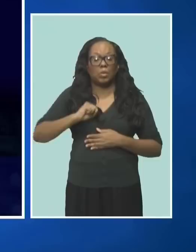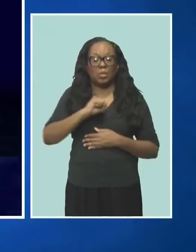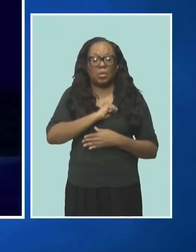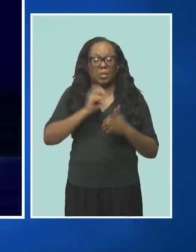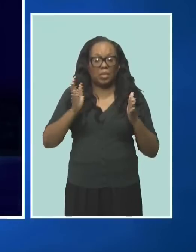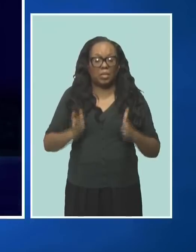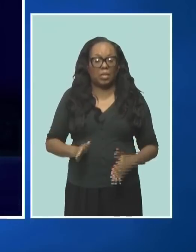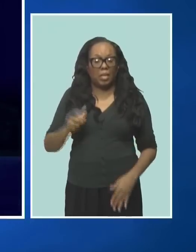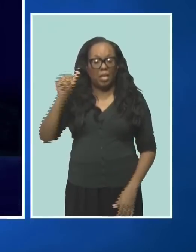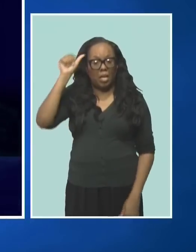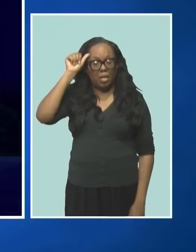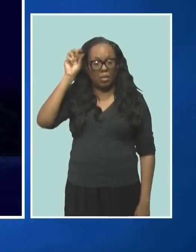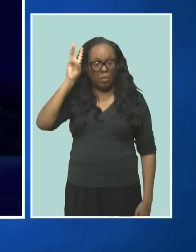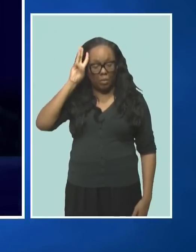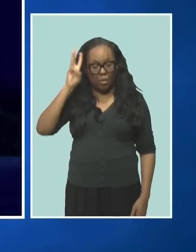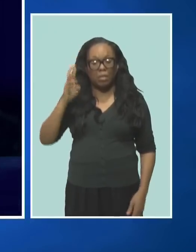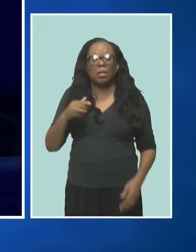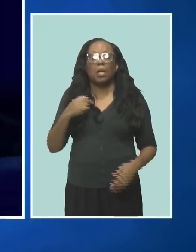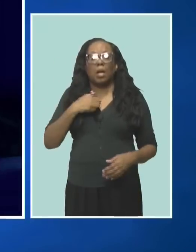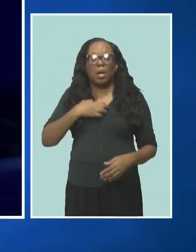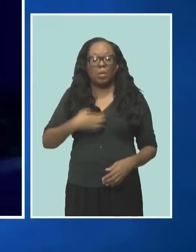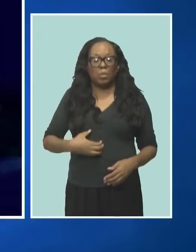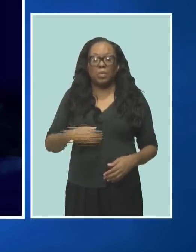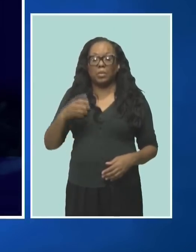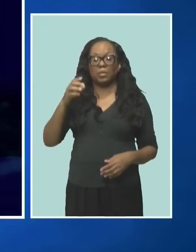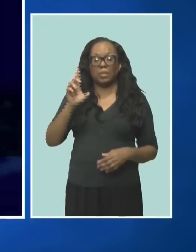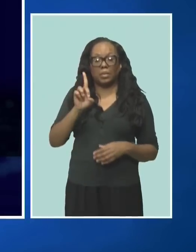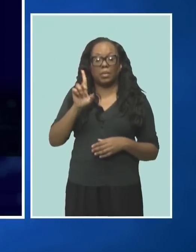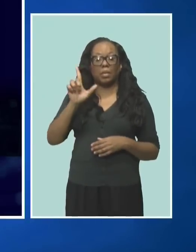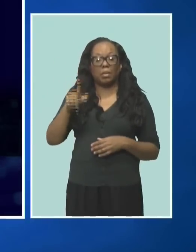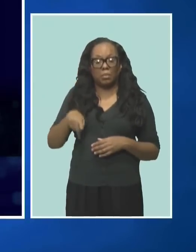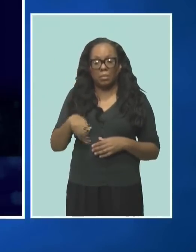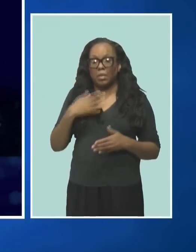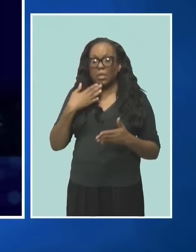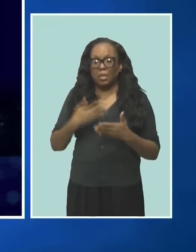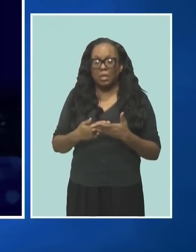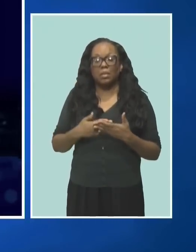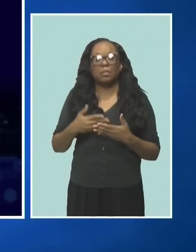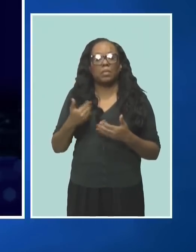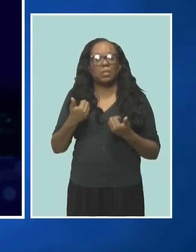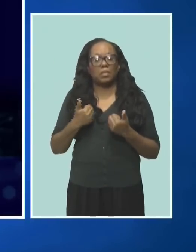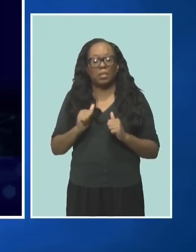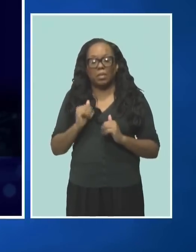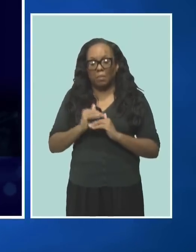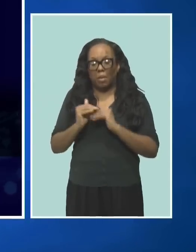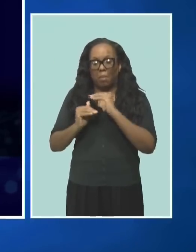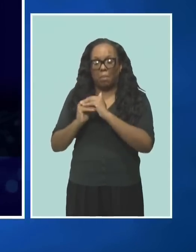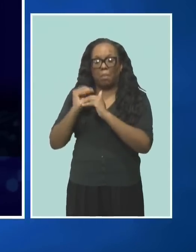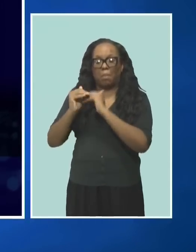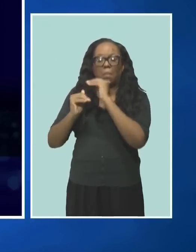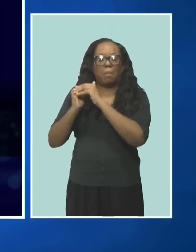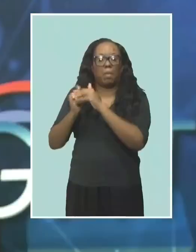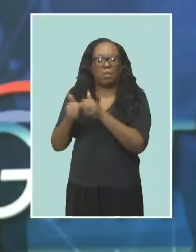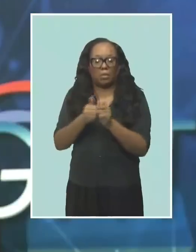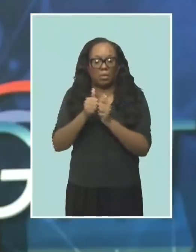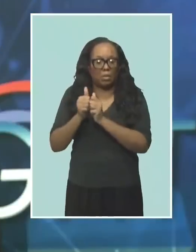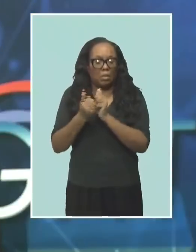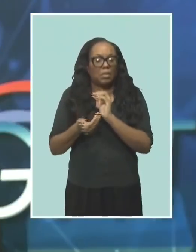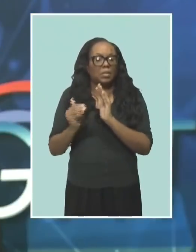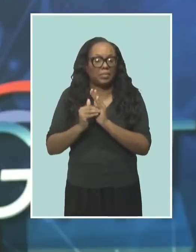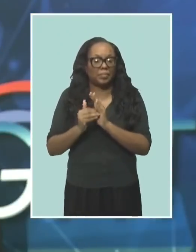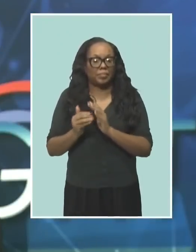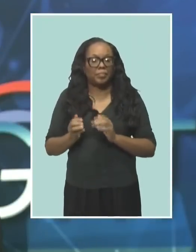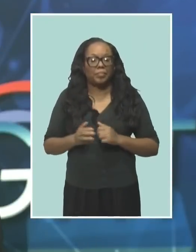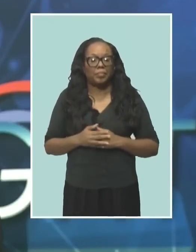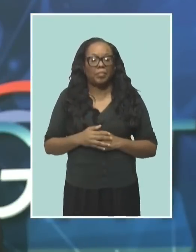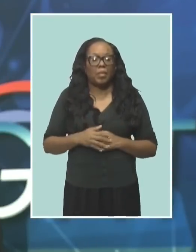in his sojourn, as I wish the Democratic Labour Party well as they attempt to pick up the pieces and pull the organization together.